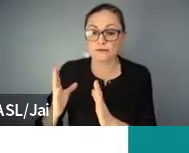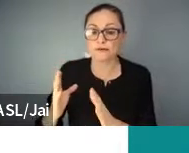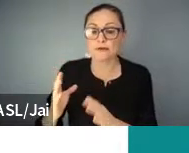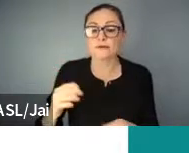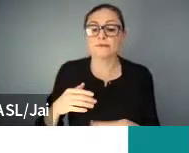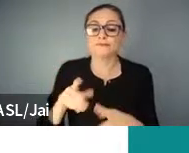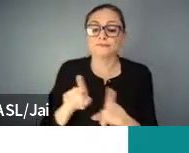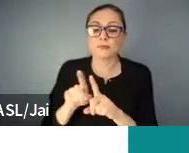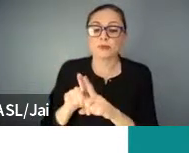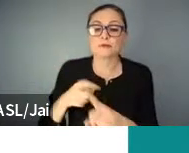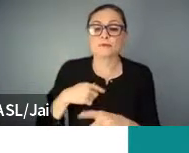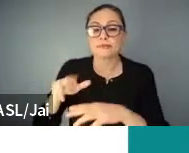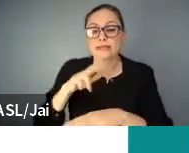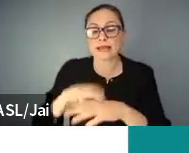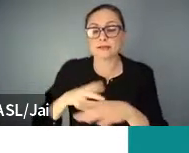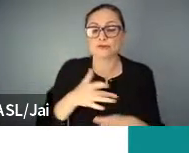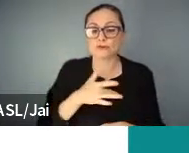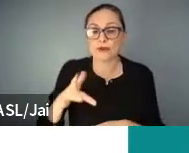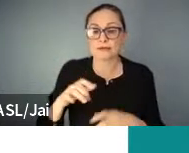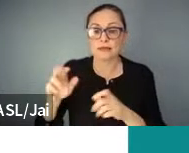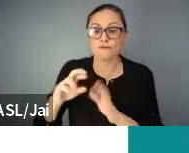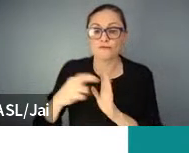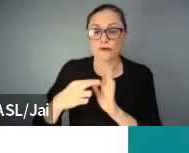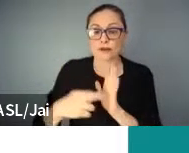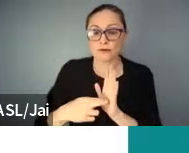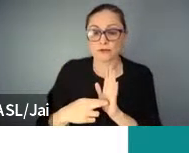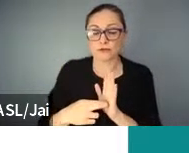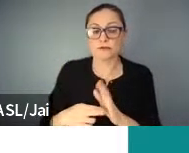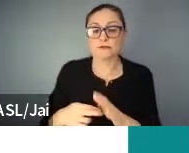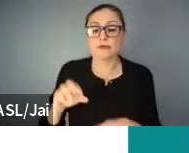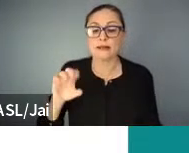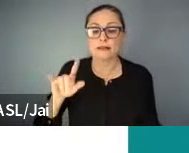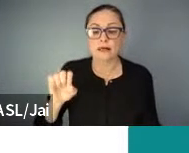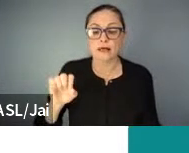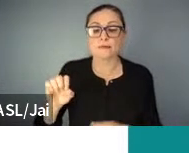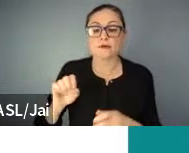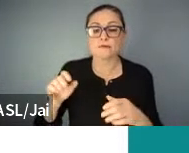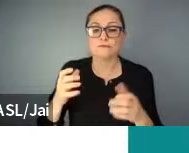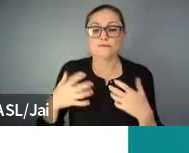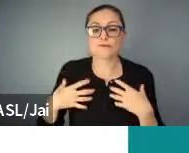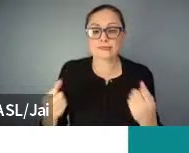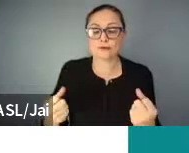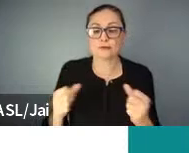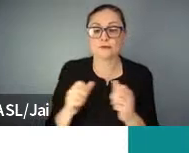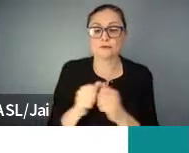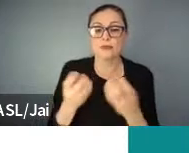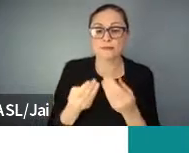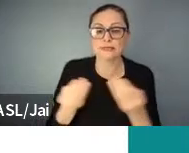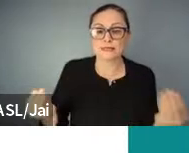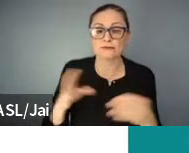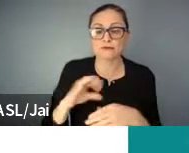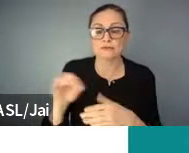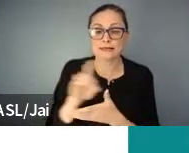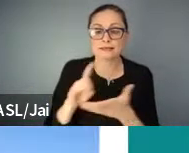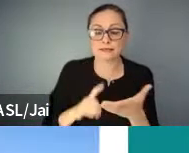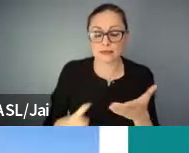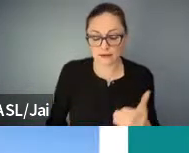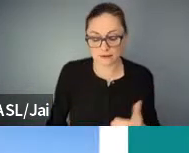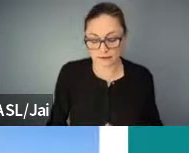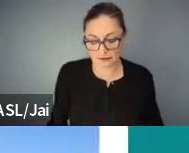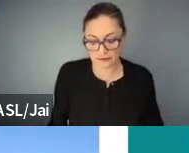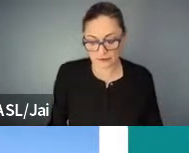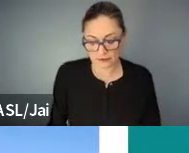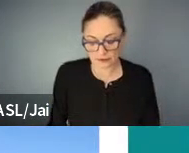and regulations, and improvement in climate resilience with materials and design. Next slide.